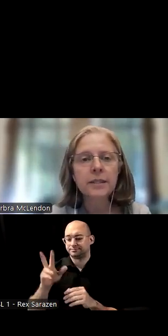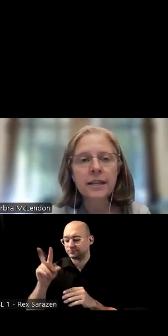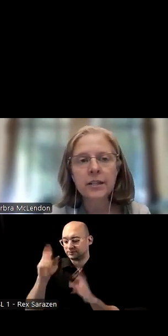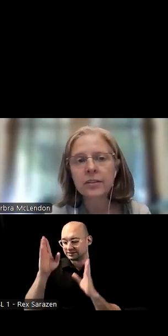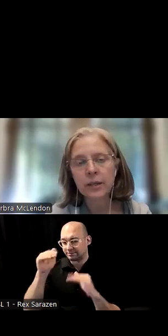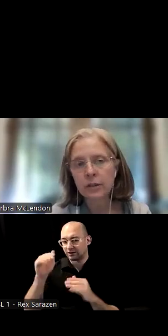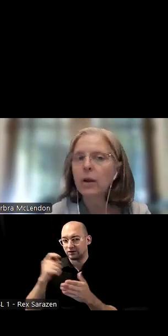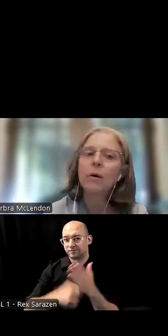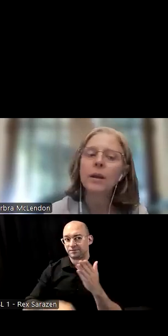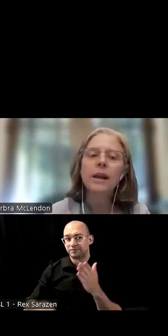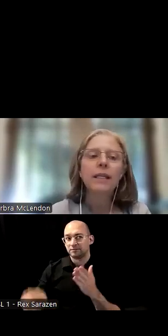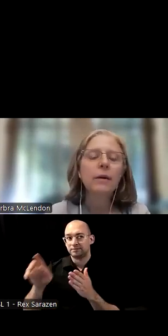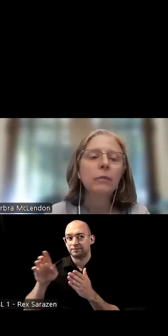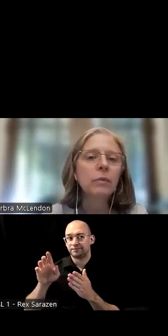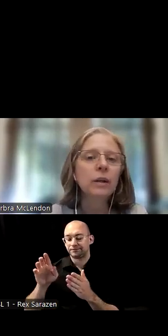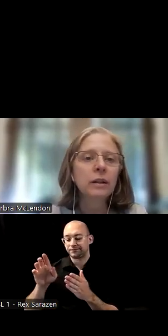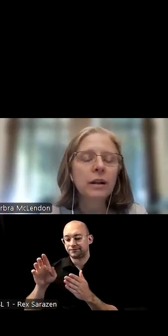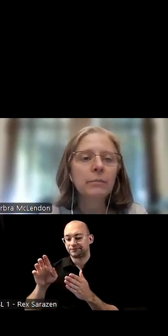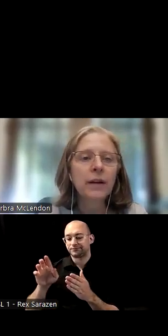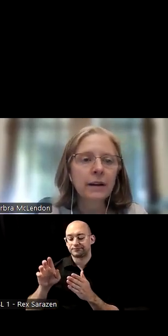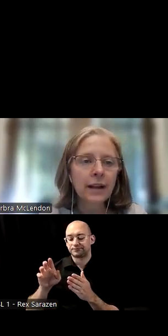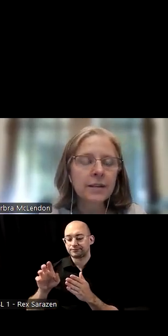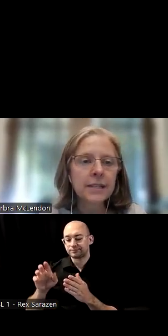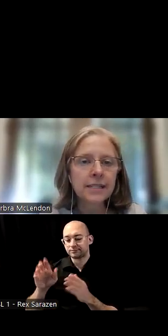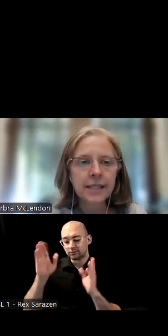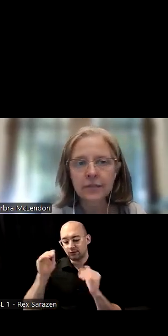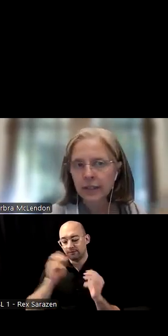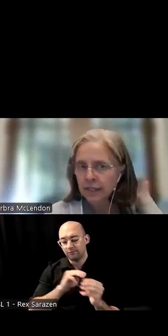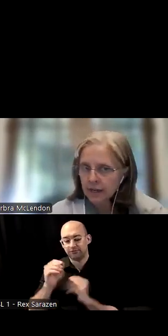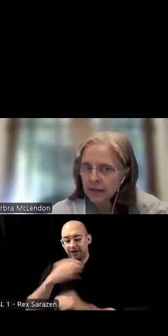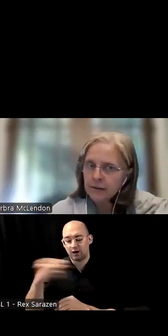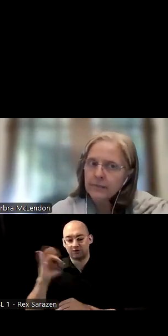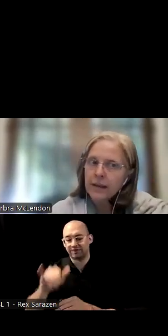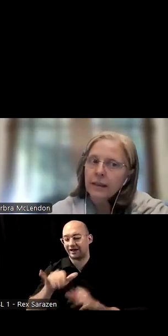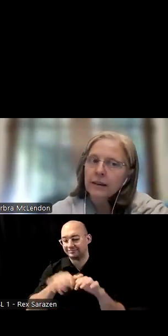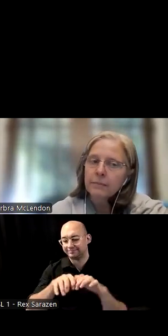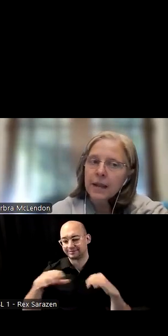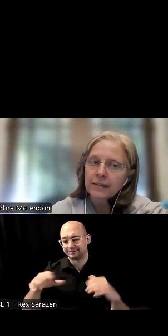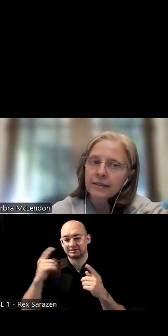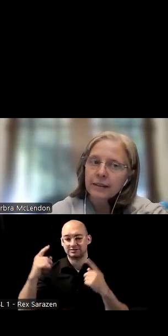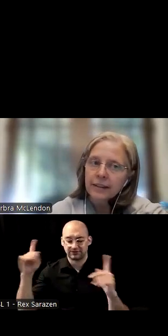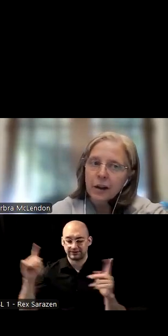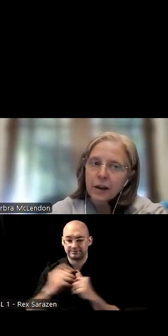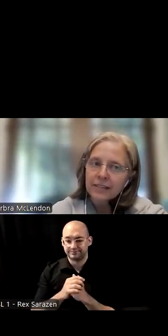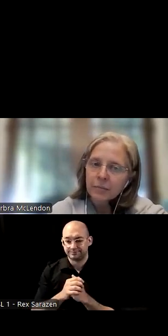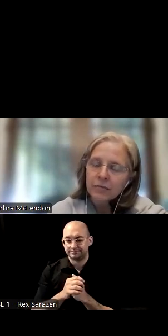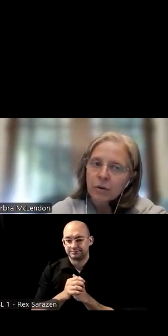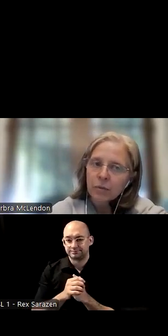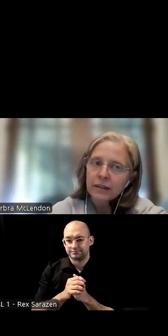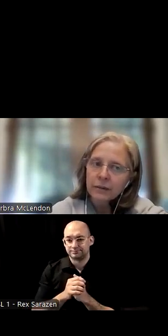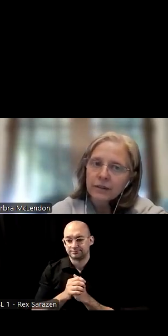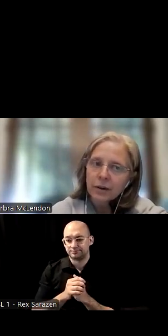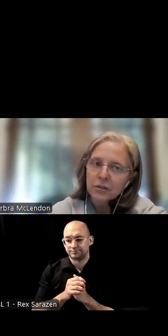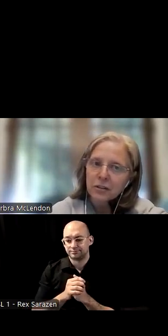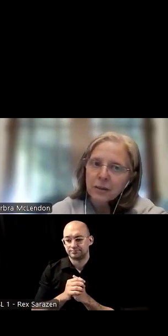its implementation, so we do hope that we will move out of that committee successfully and then pass off the Assembly floor